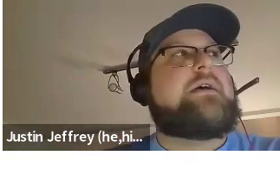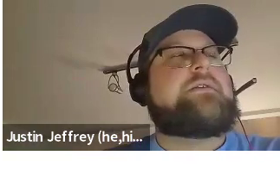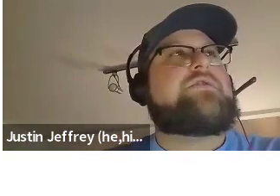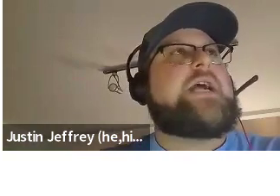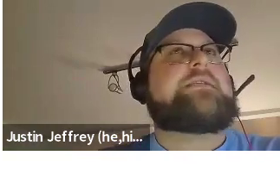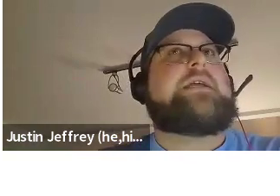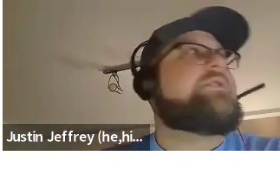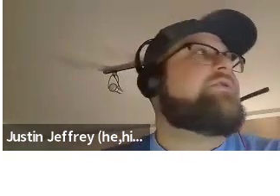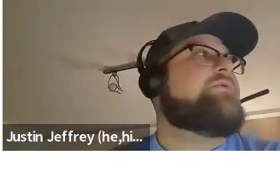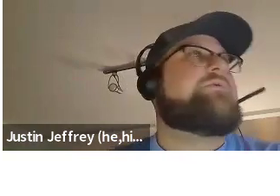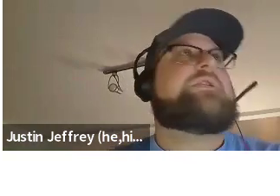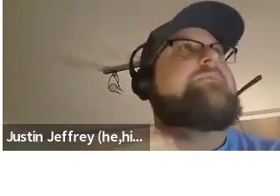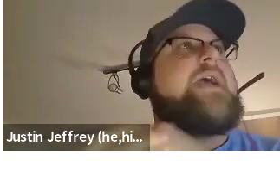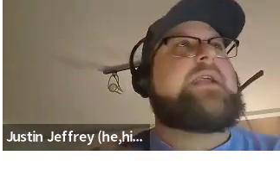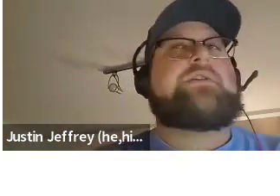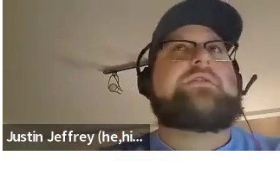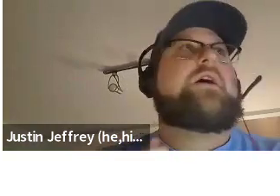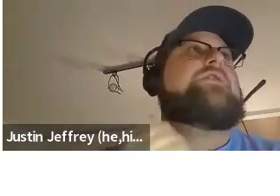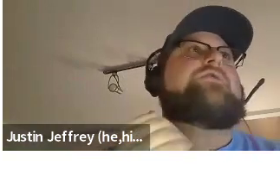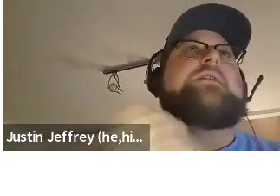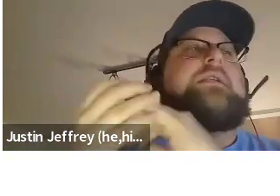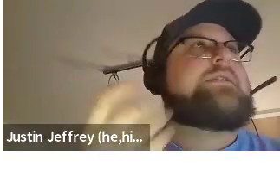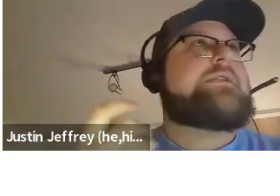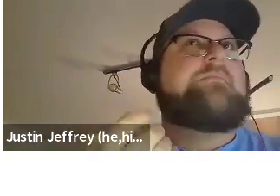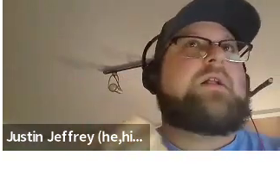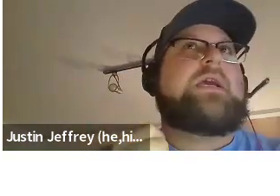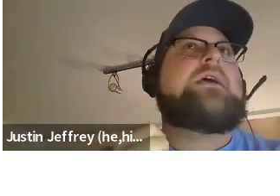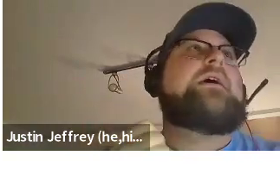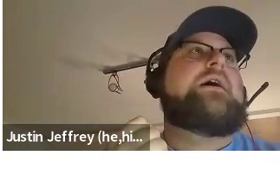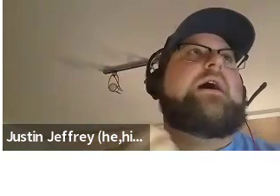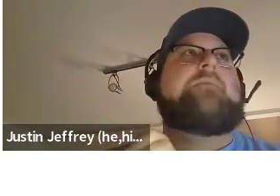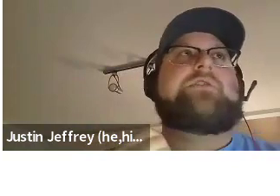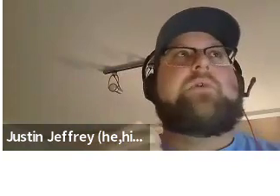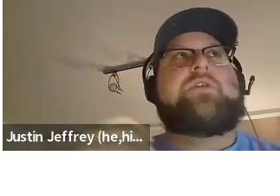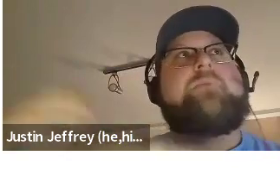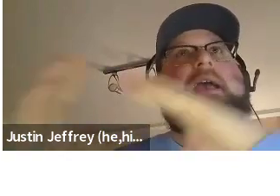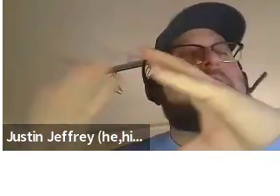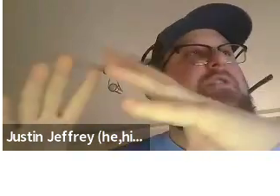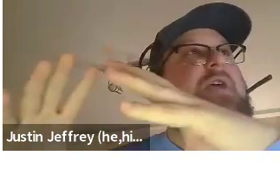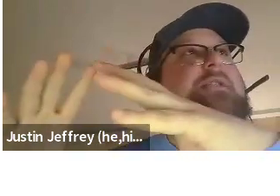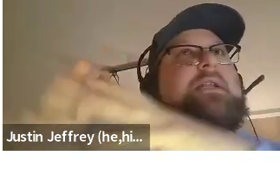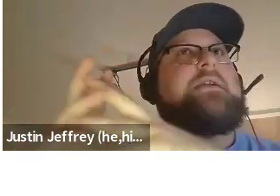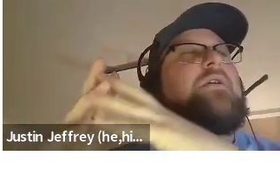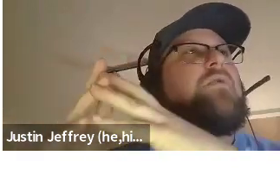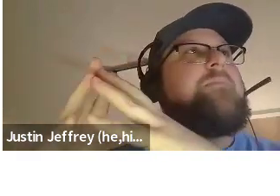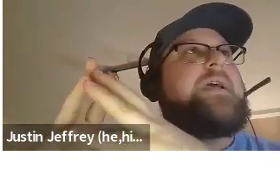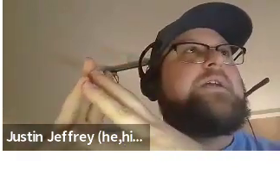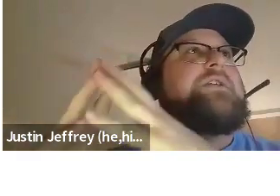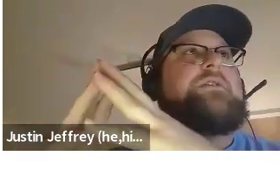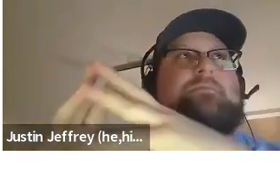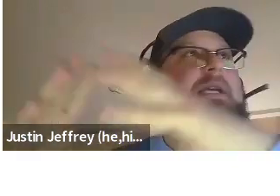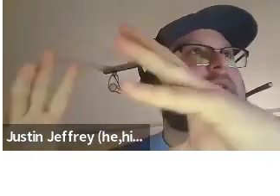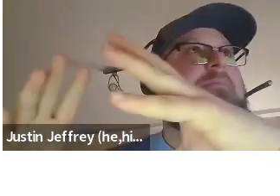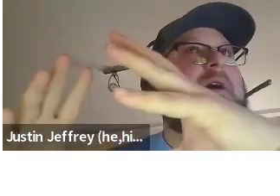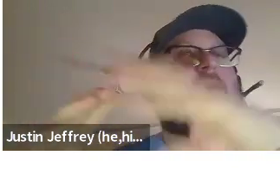not going to translate into Spanish, or it's not going to translate into Somali. So what you may have just translated the whole web